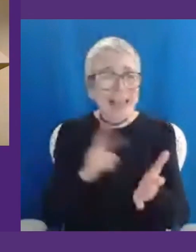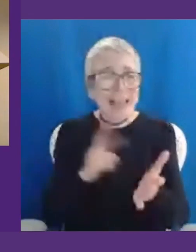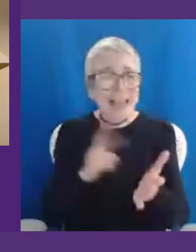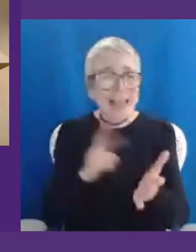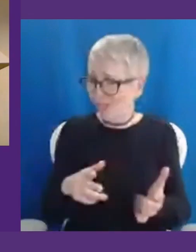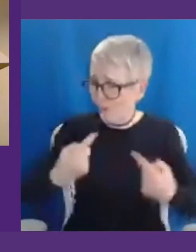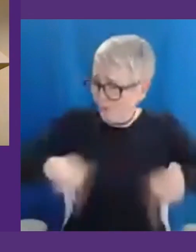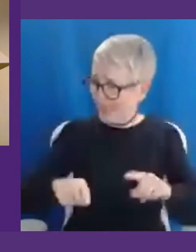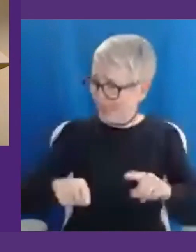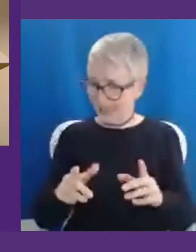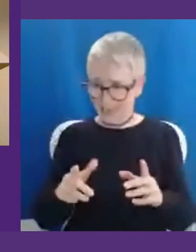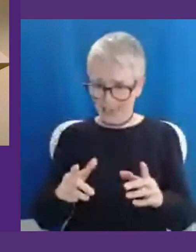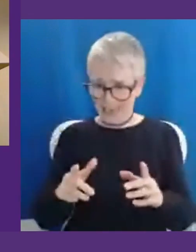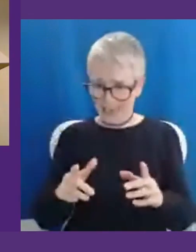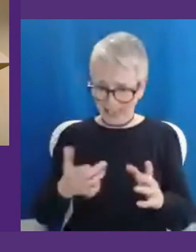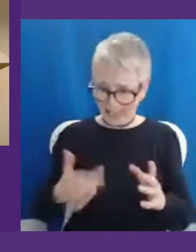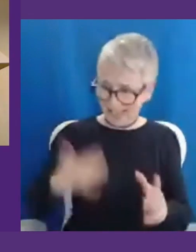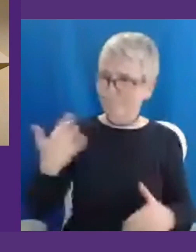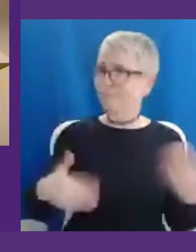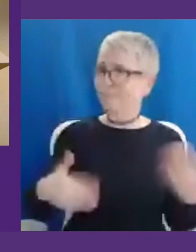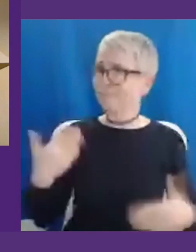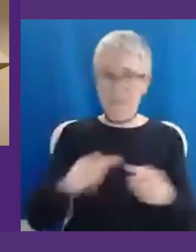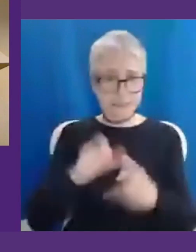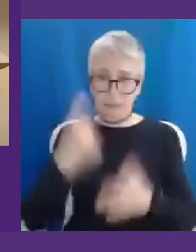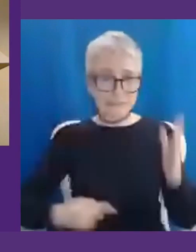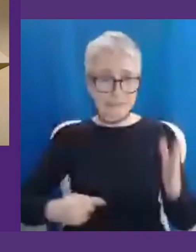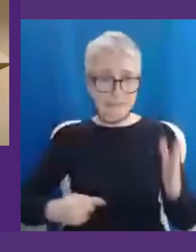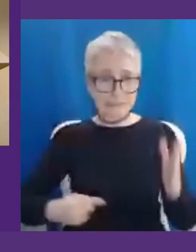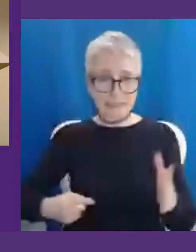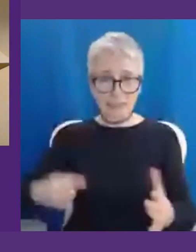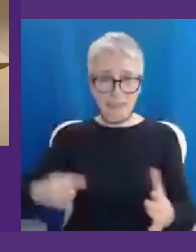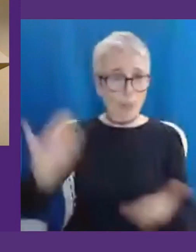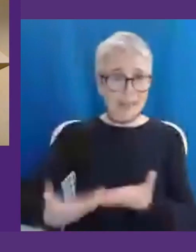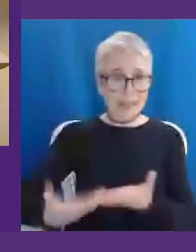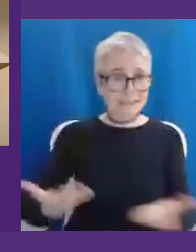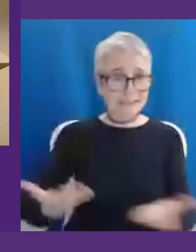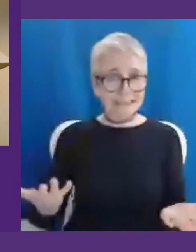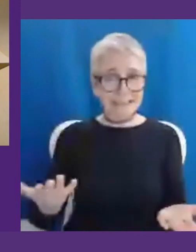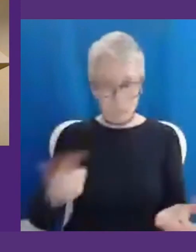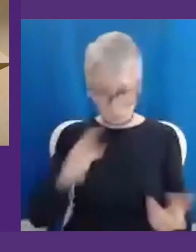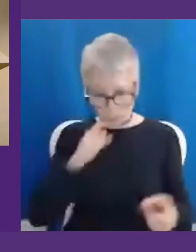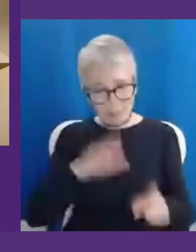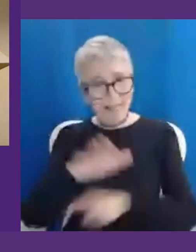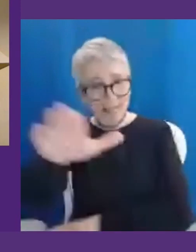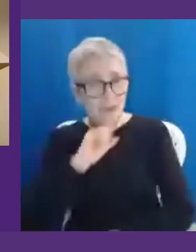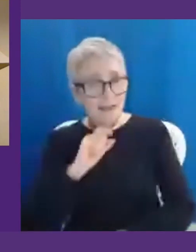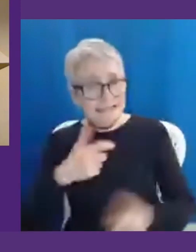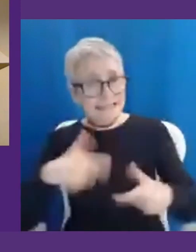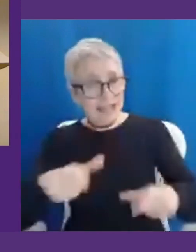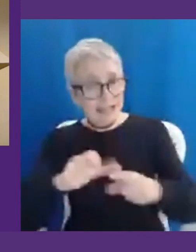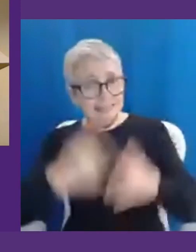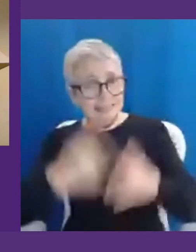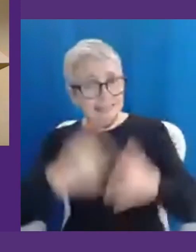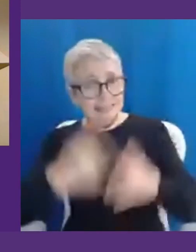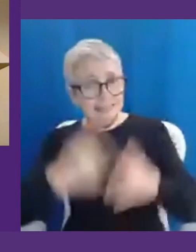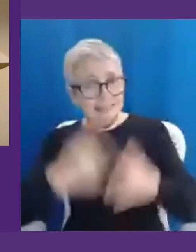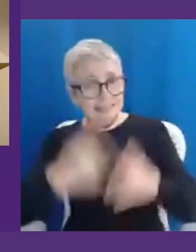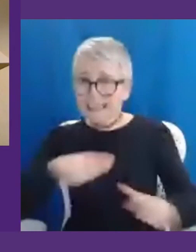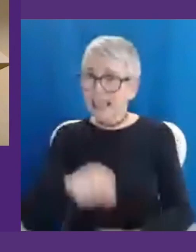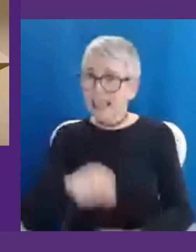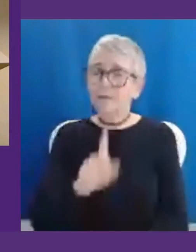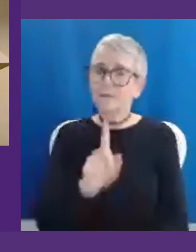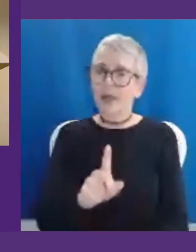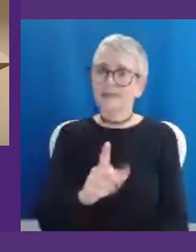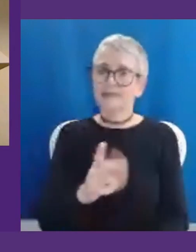existed and it always will exist. And I really fell in love with the